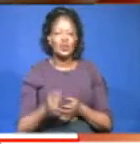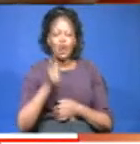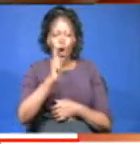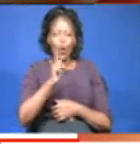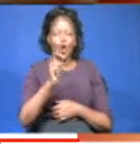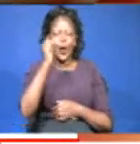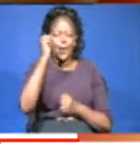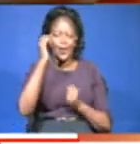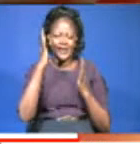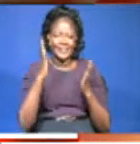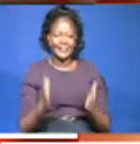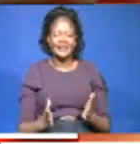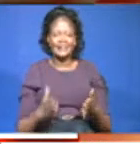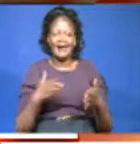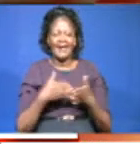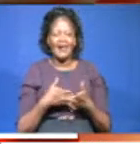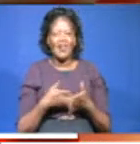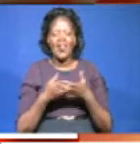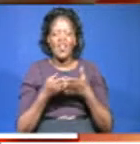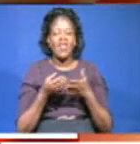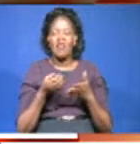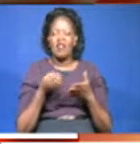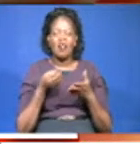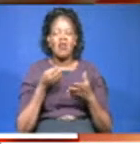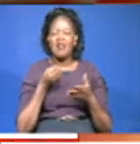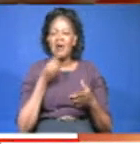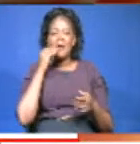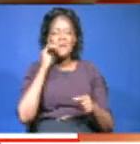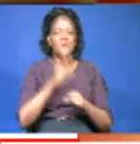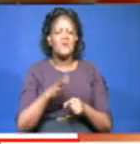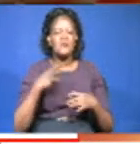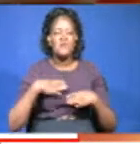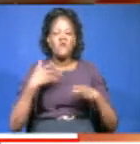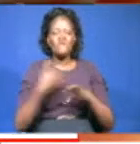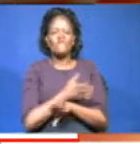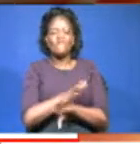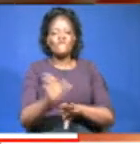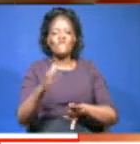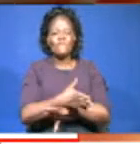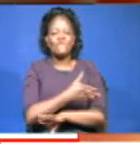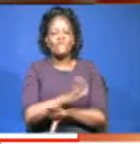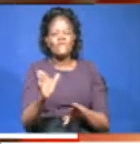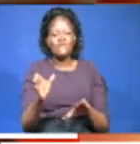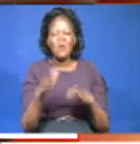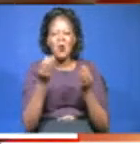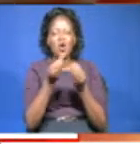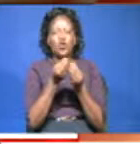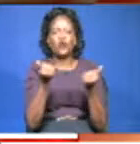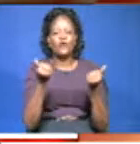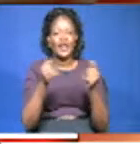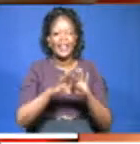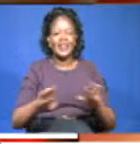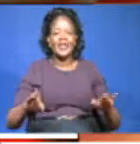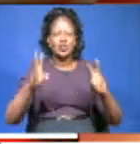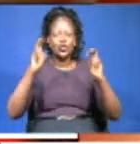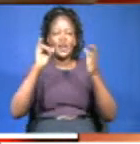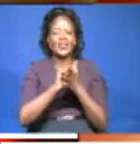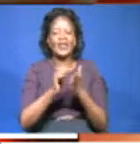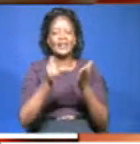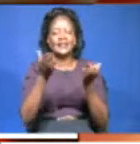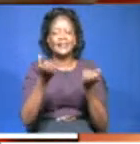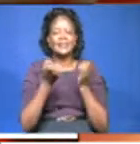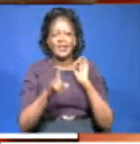against giving false promises to their supporters about resolving land issues that require legal